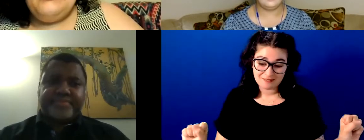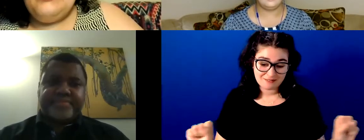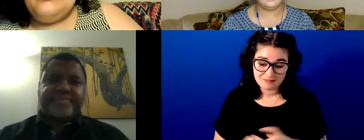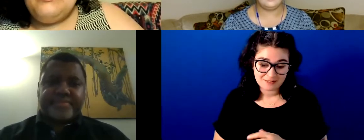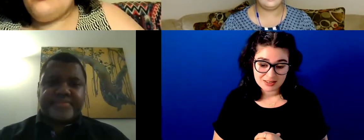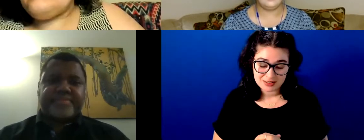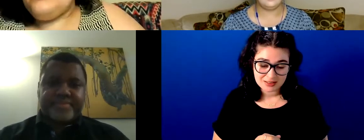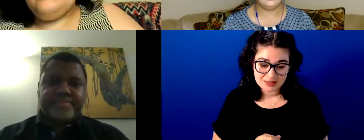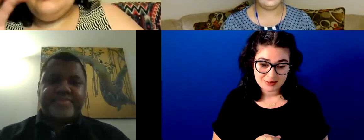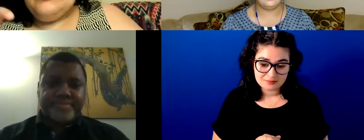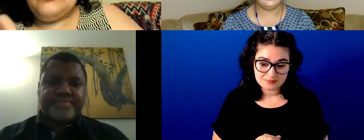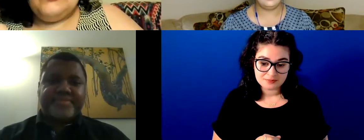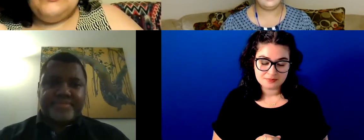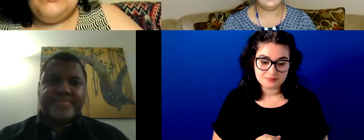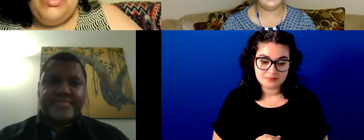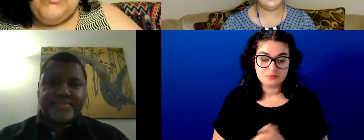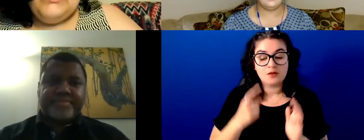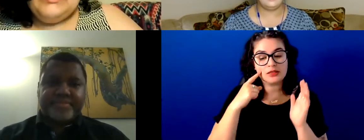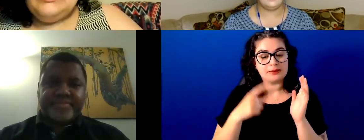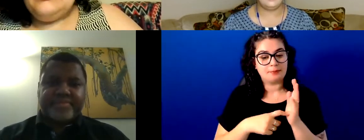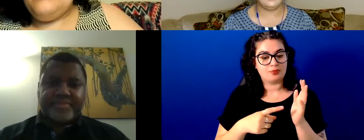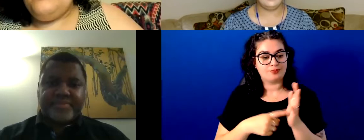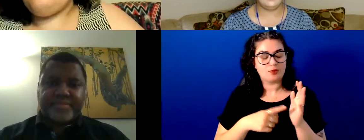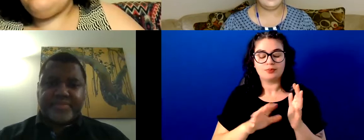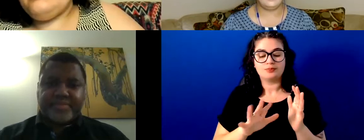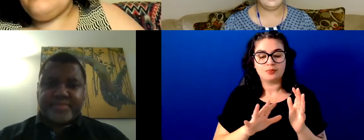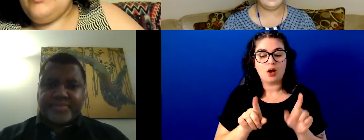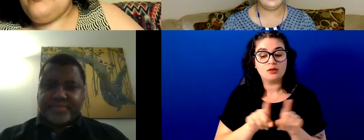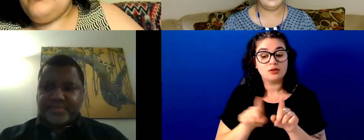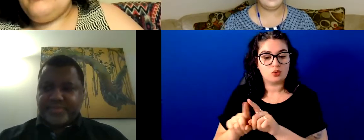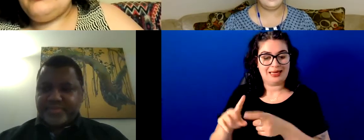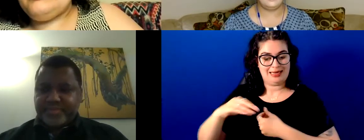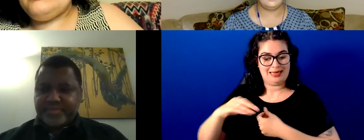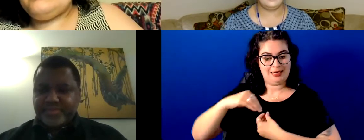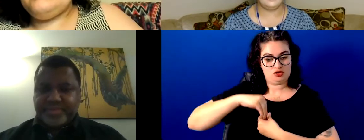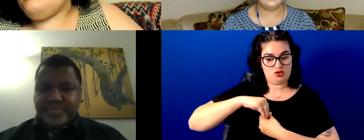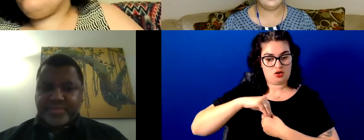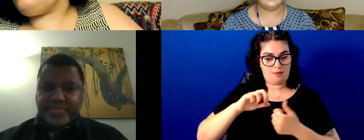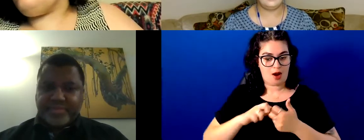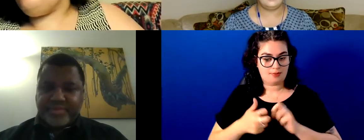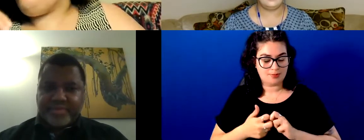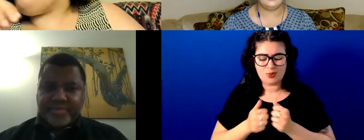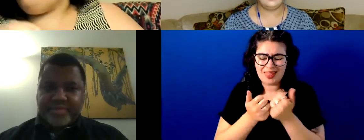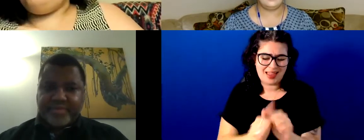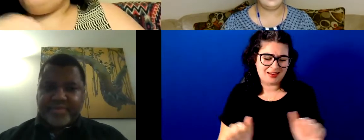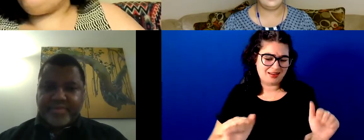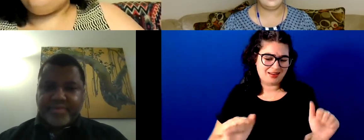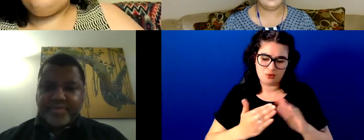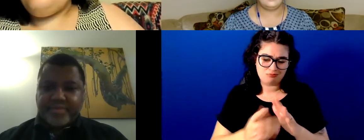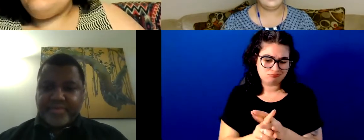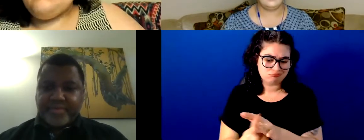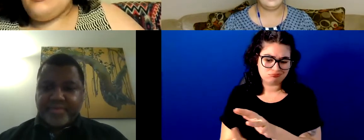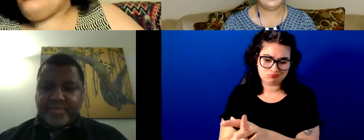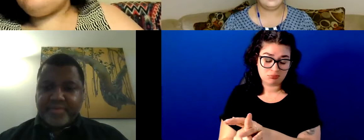like, yeah, so like the internal problems within each of our communities, because the idea is like, you can